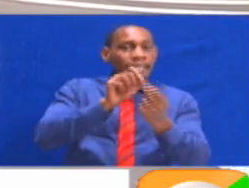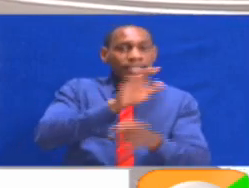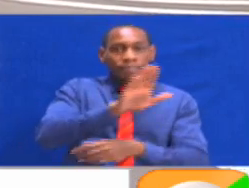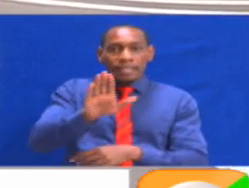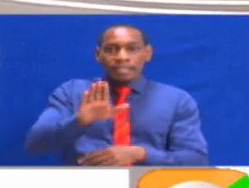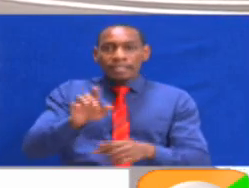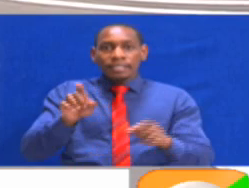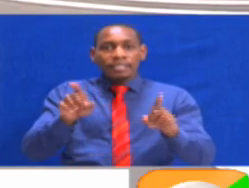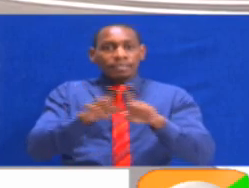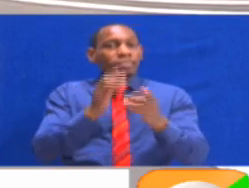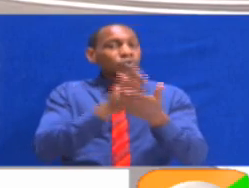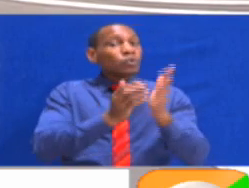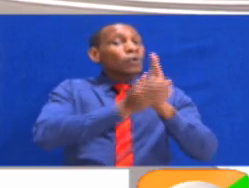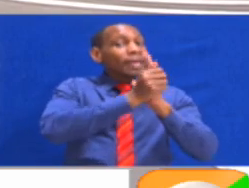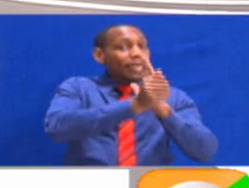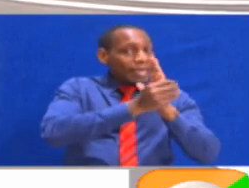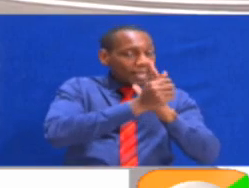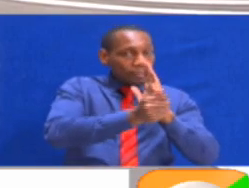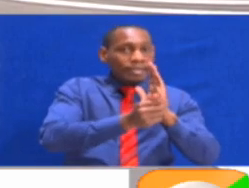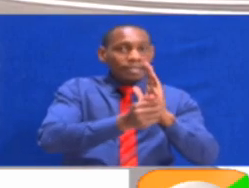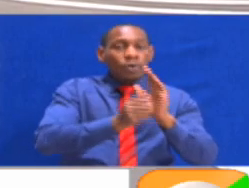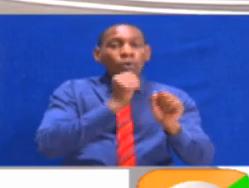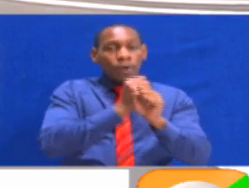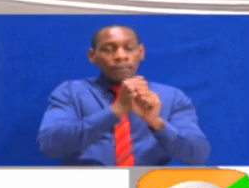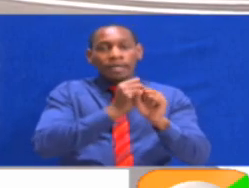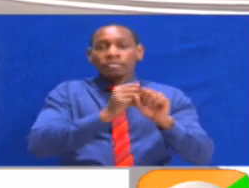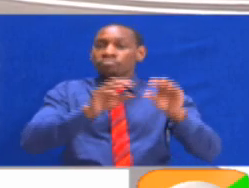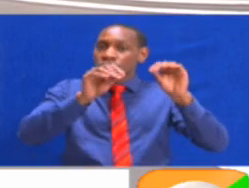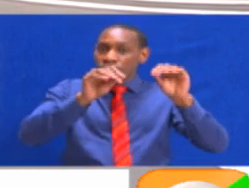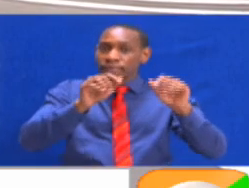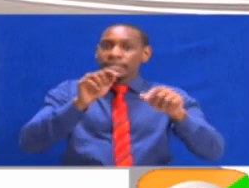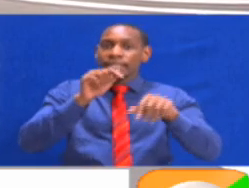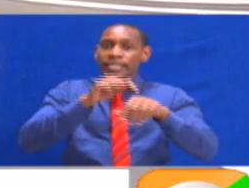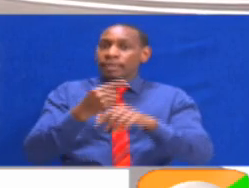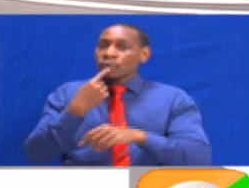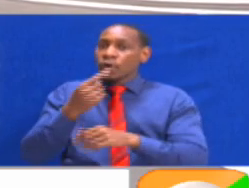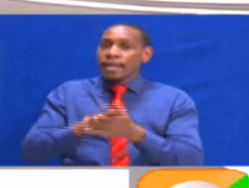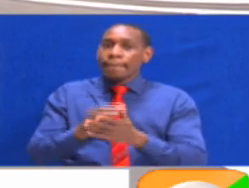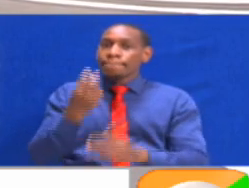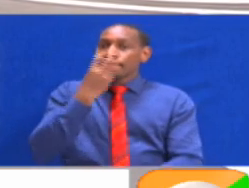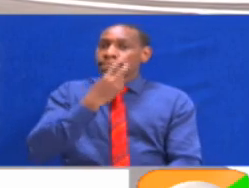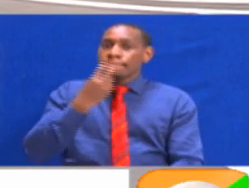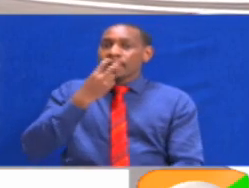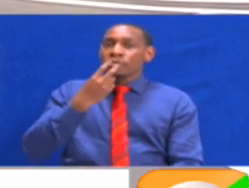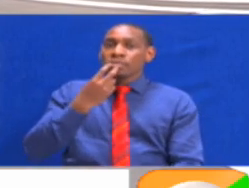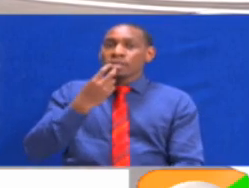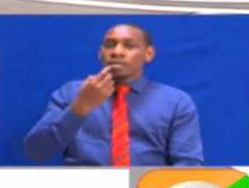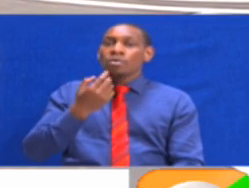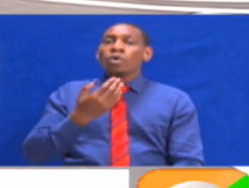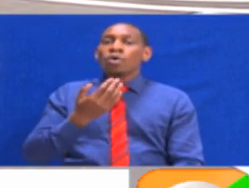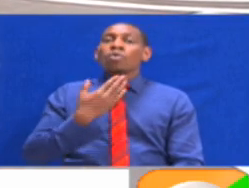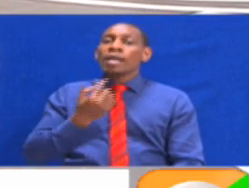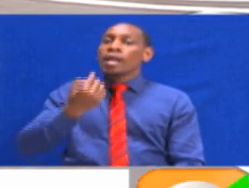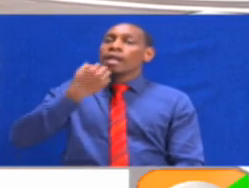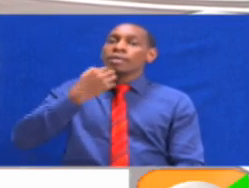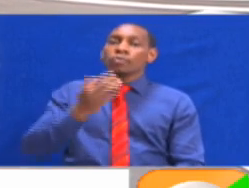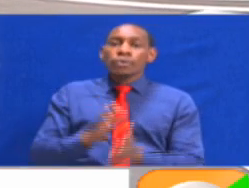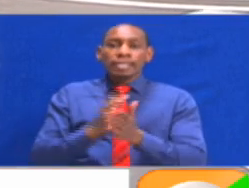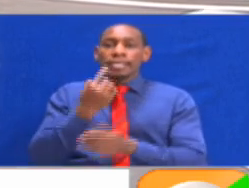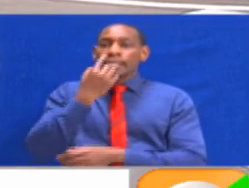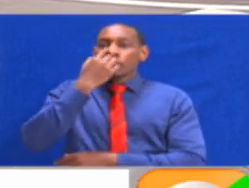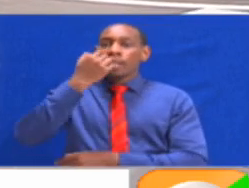everything, they are experts. I mean, that's their job. So when they tell you open your mouth or whatever with your nose,